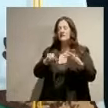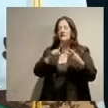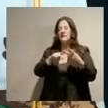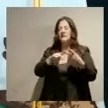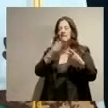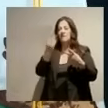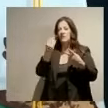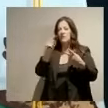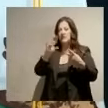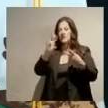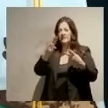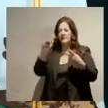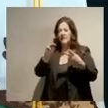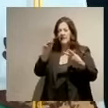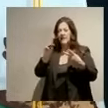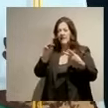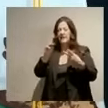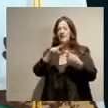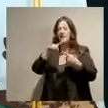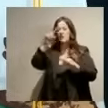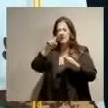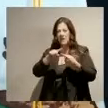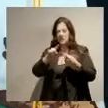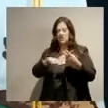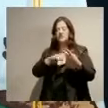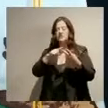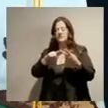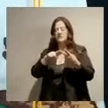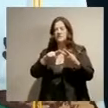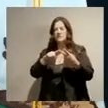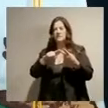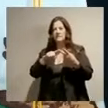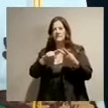$14.7 million in reductions,